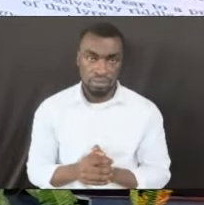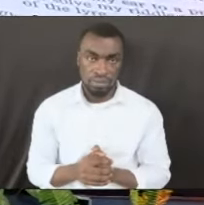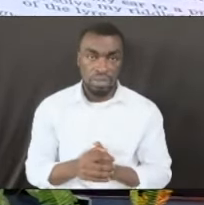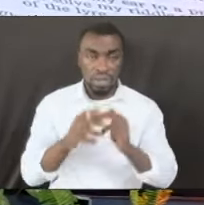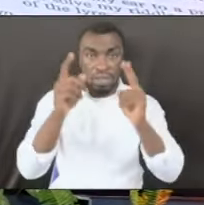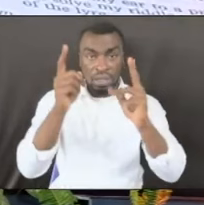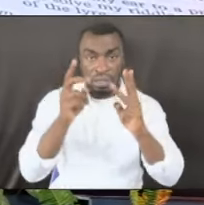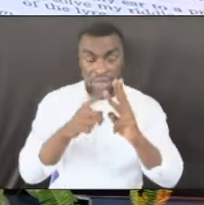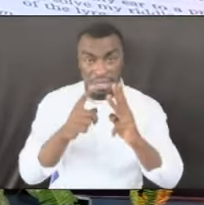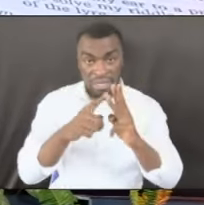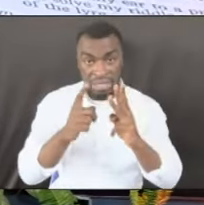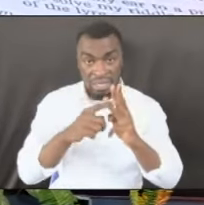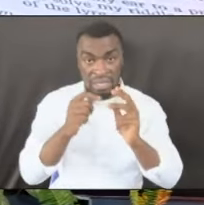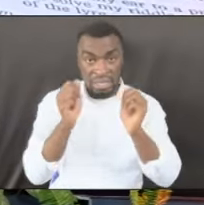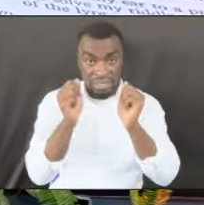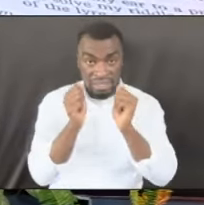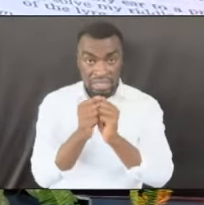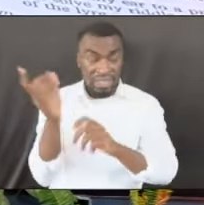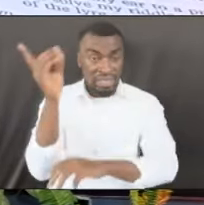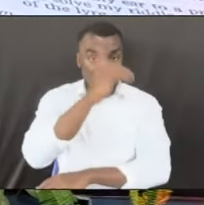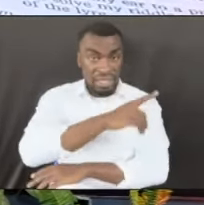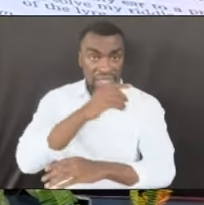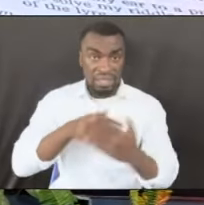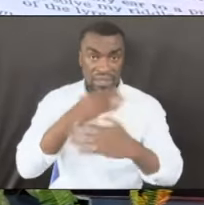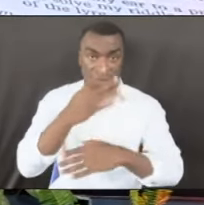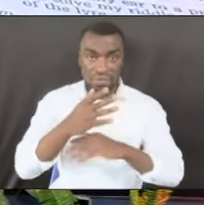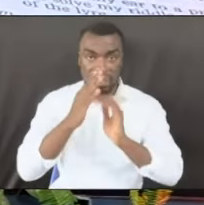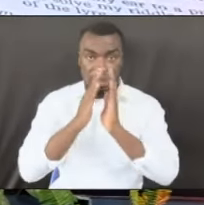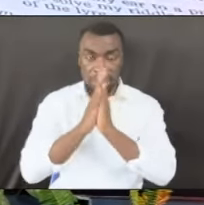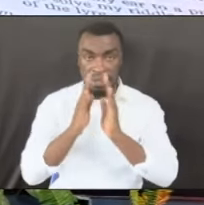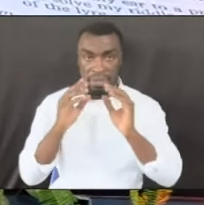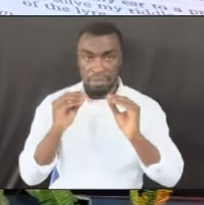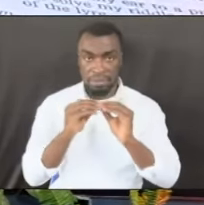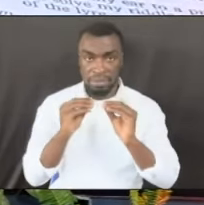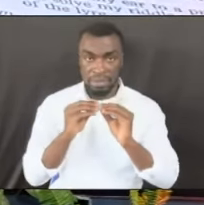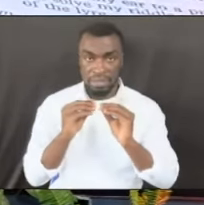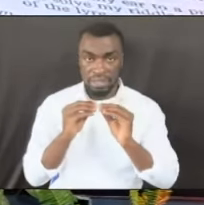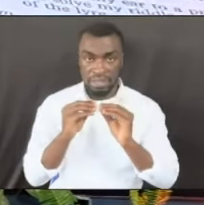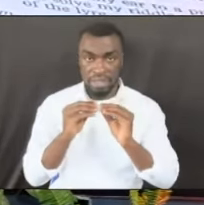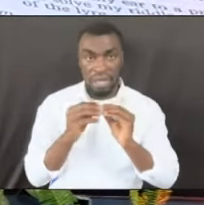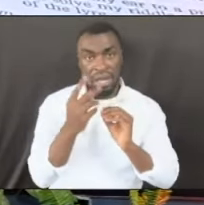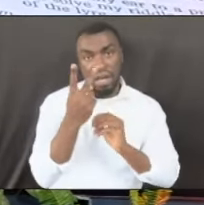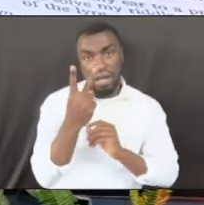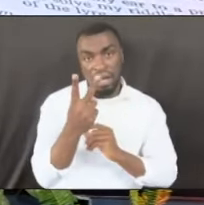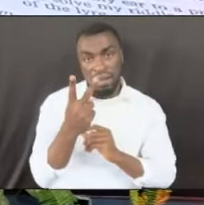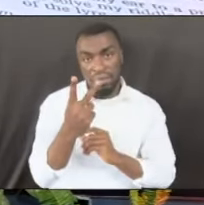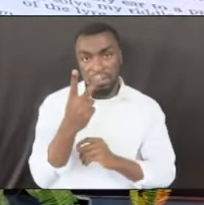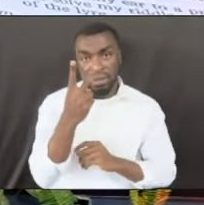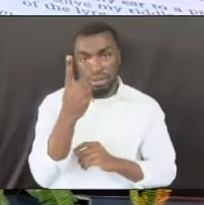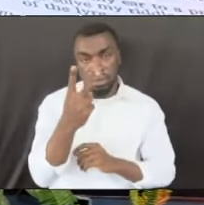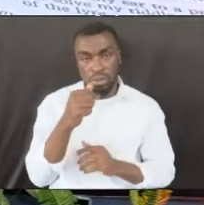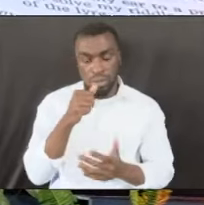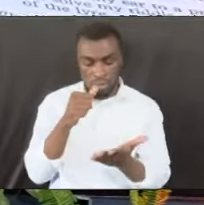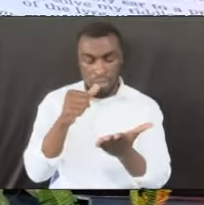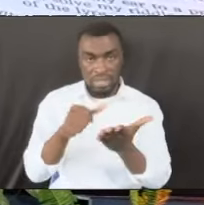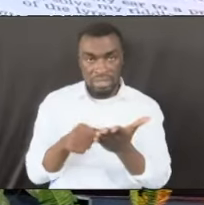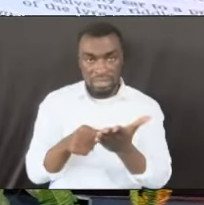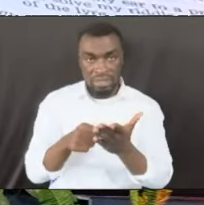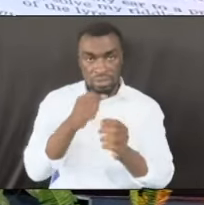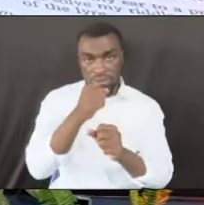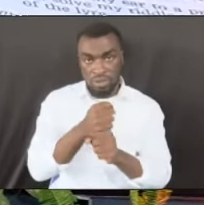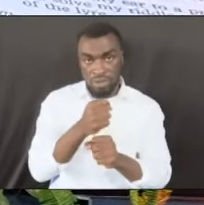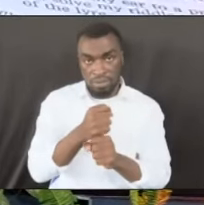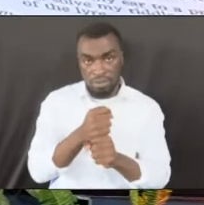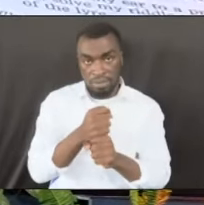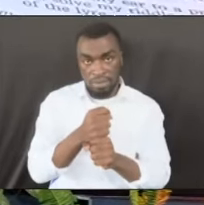hardly 10 days after the prayer meeting, she had two appointment letters. And